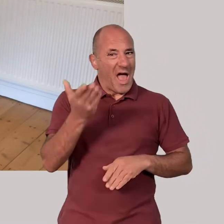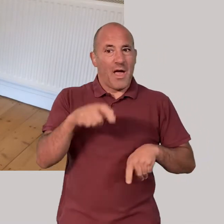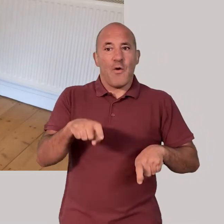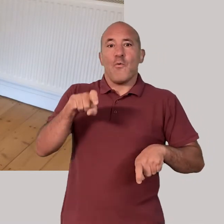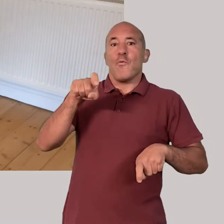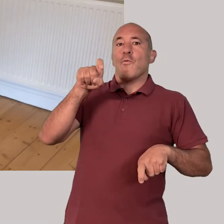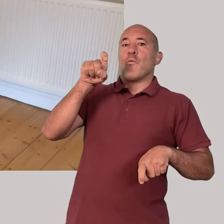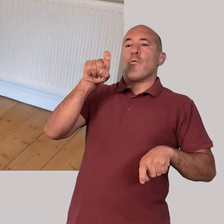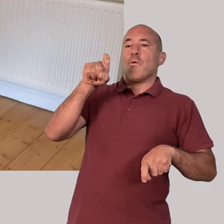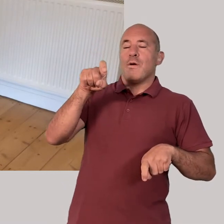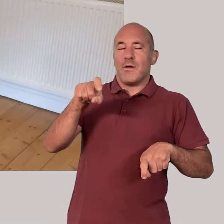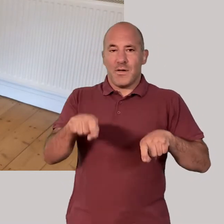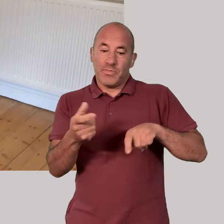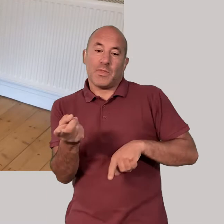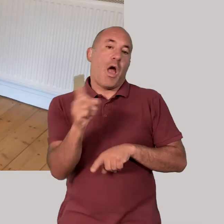Go even higher.